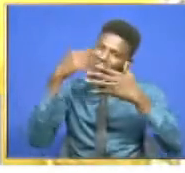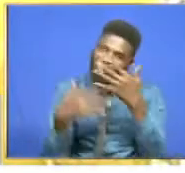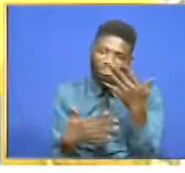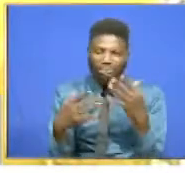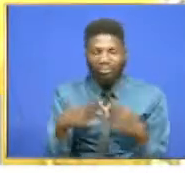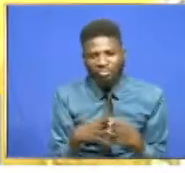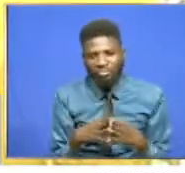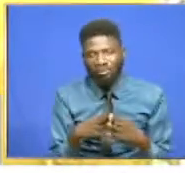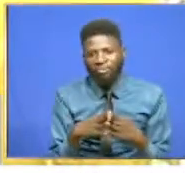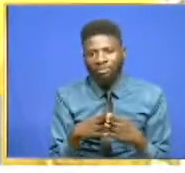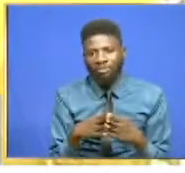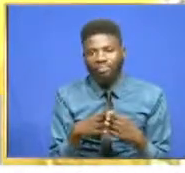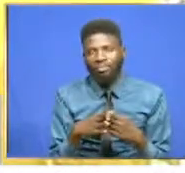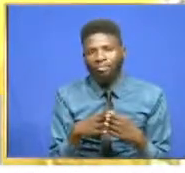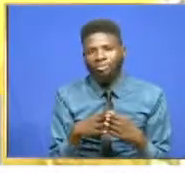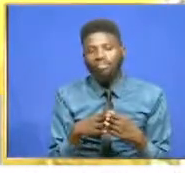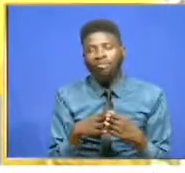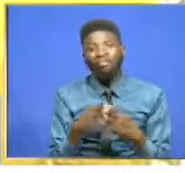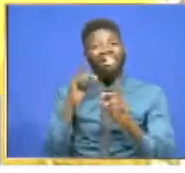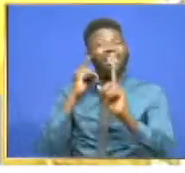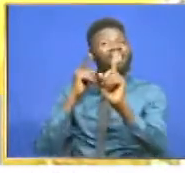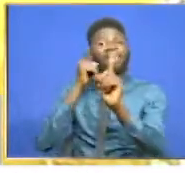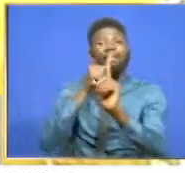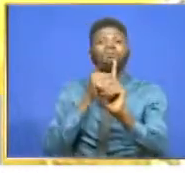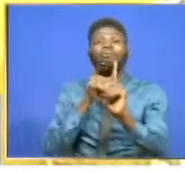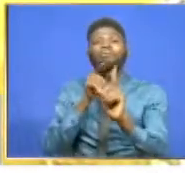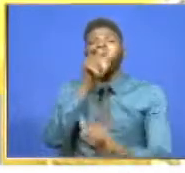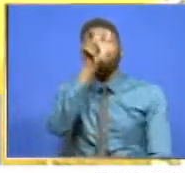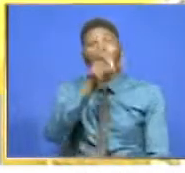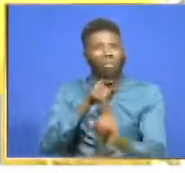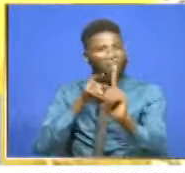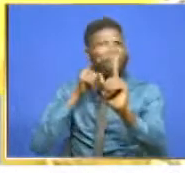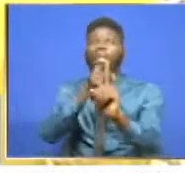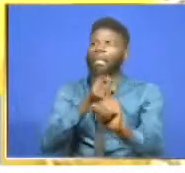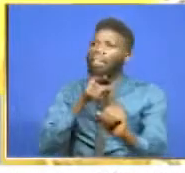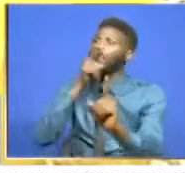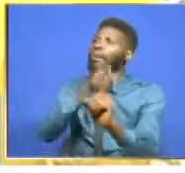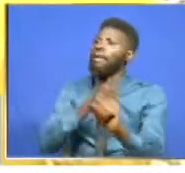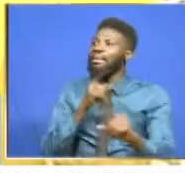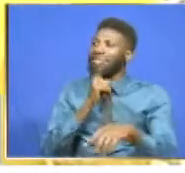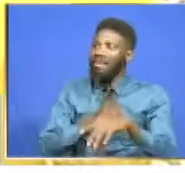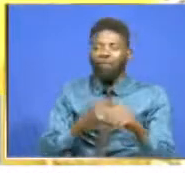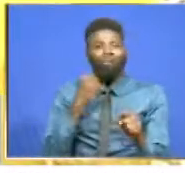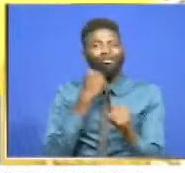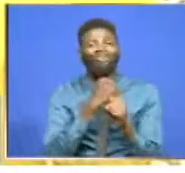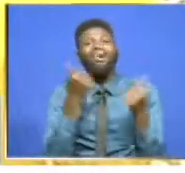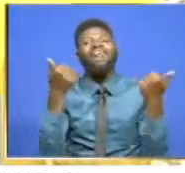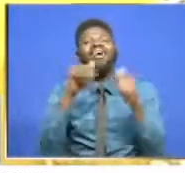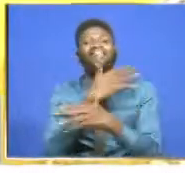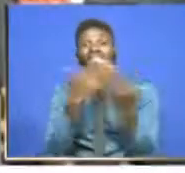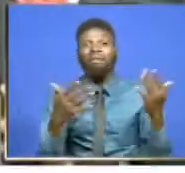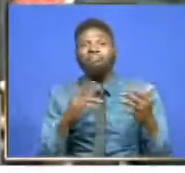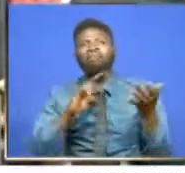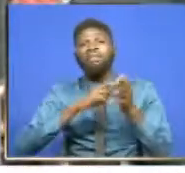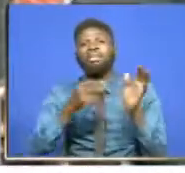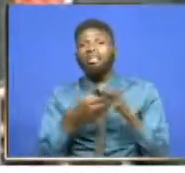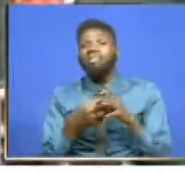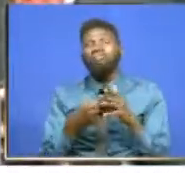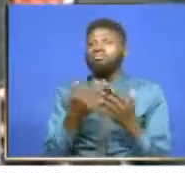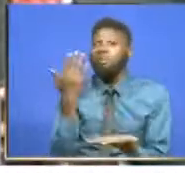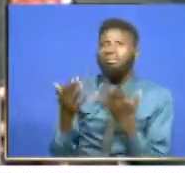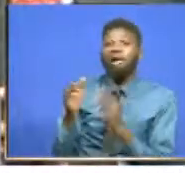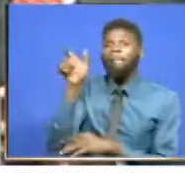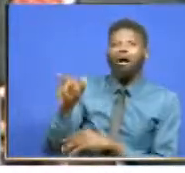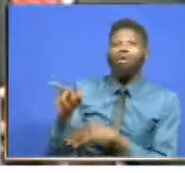towards pointing at someone. If you do anything, it means so and so who is spreading this. Okay. So we did not want that to happen. So okay. We tried to